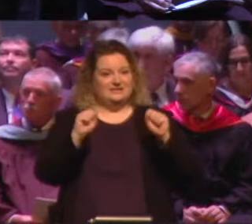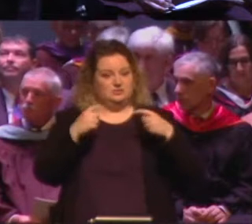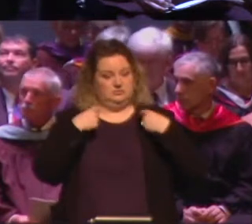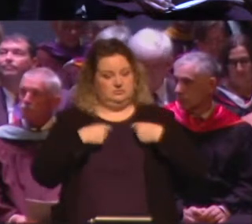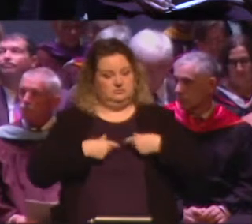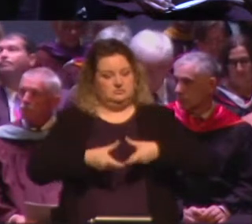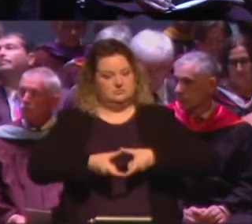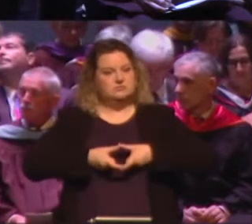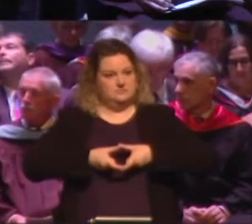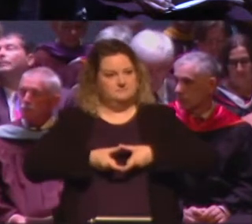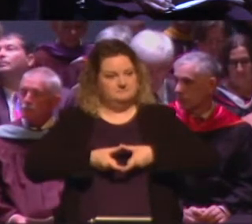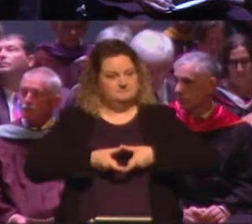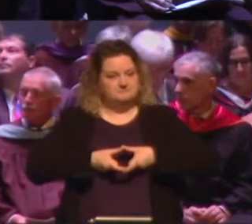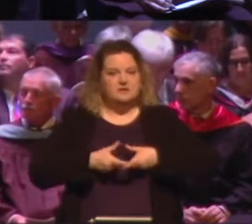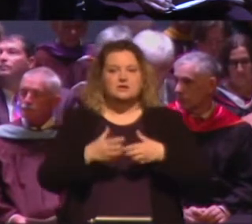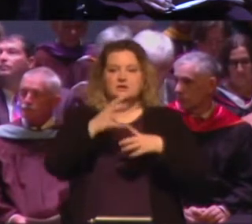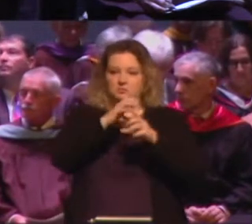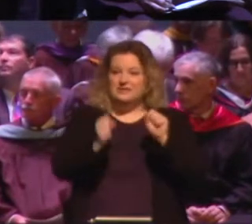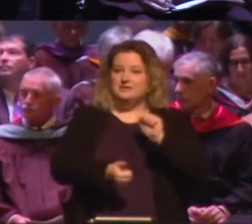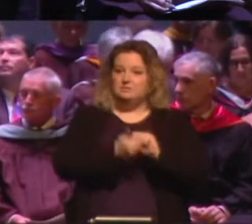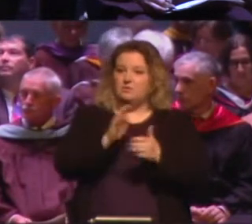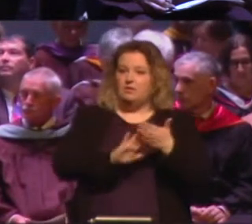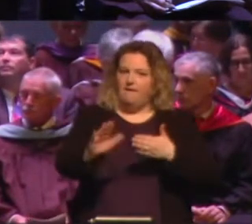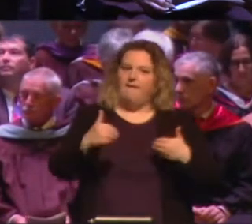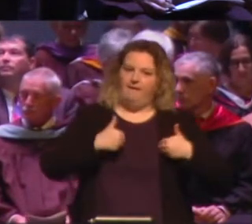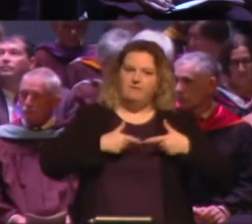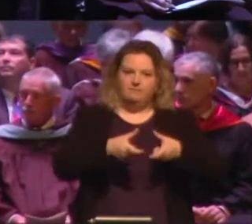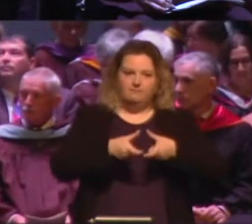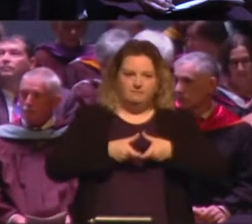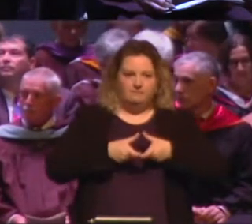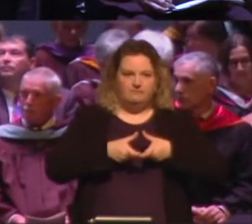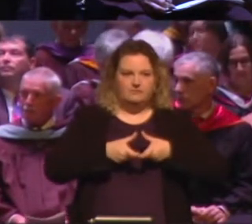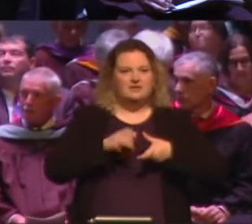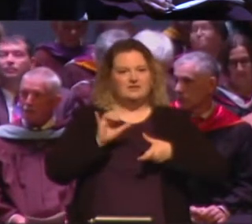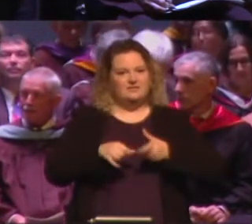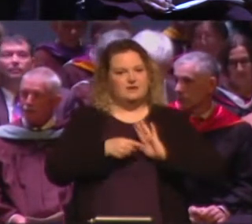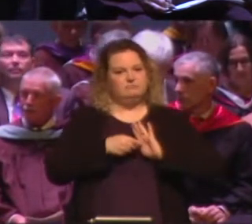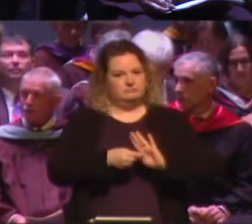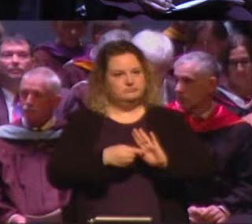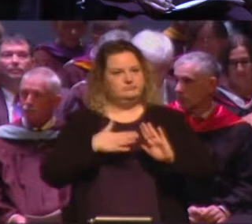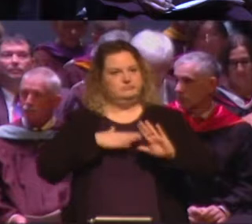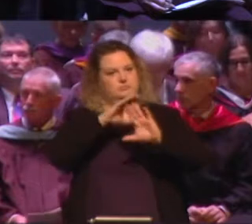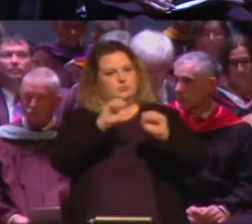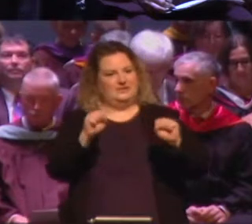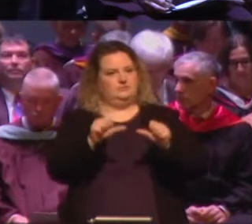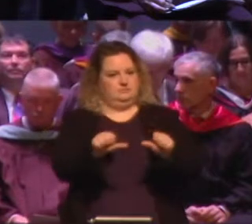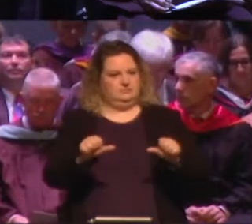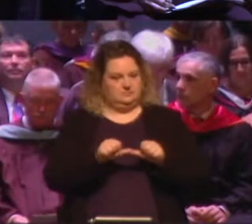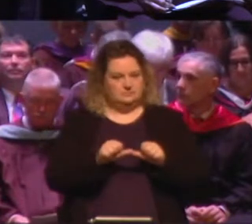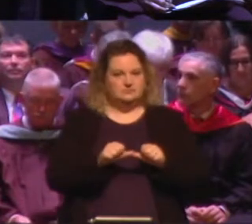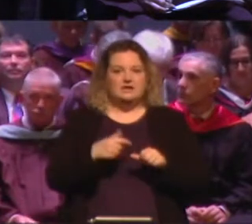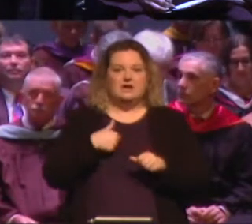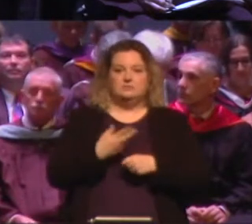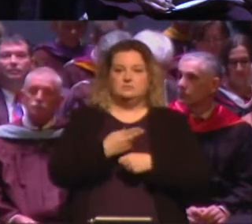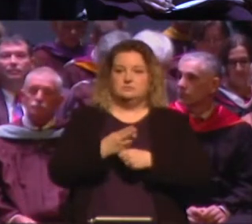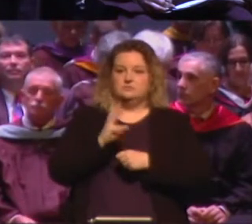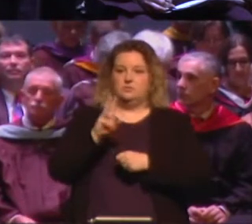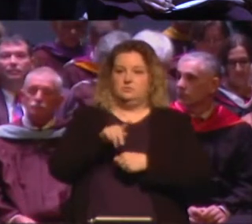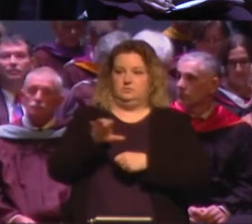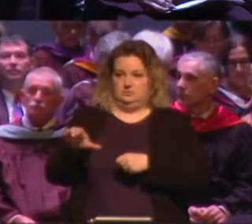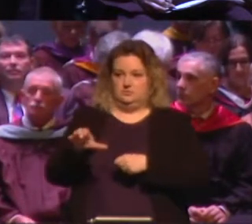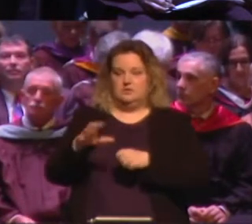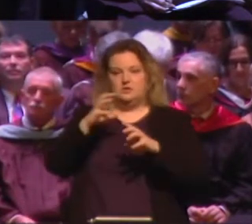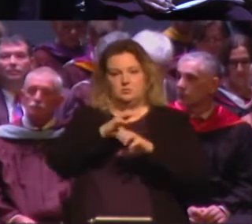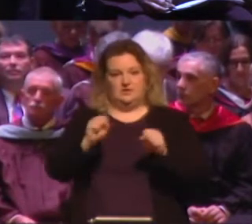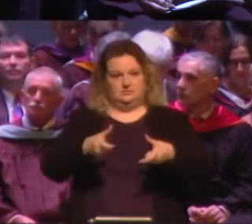wearing. Presidents at most colleges have a medallion that represents the office. I am wearing the Western Piedmont presidential medallion that debuted